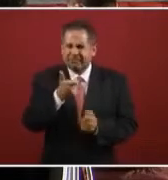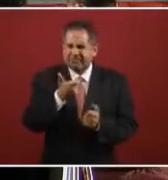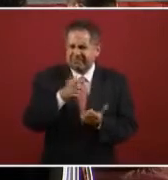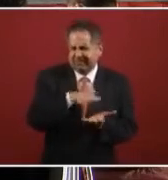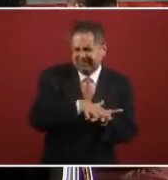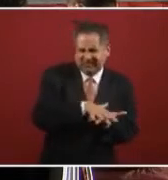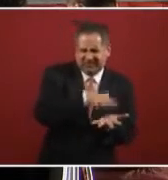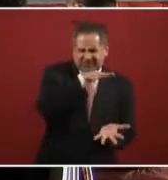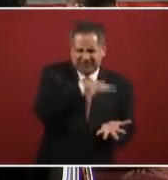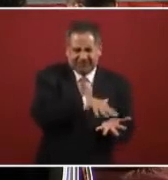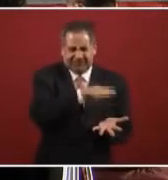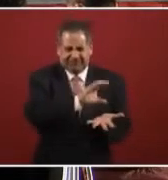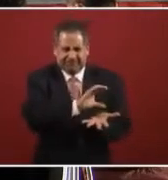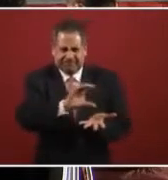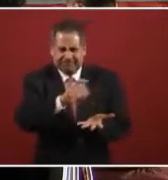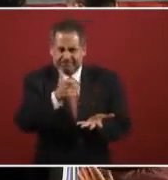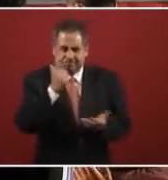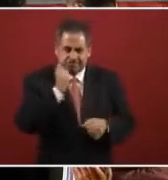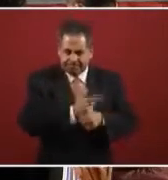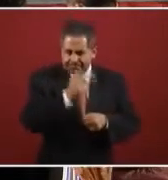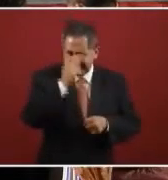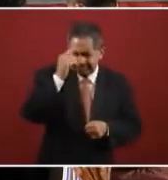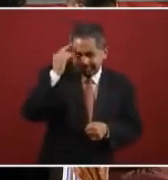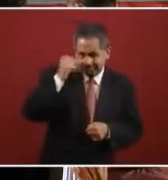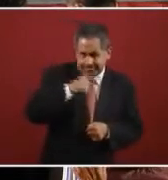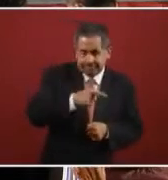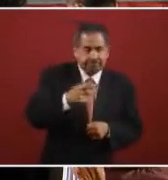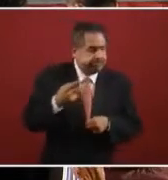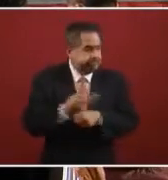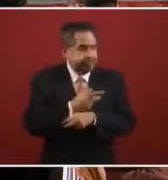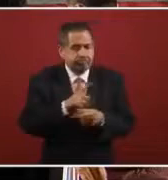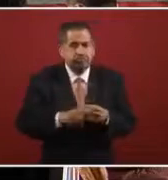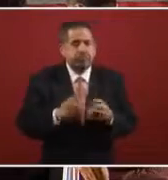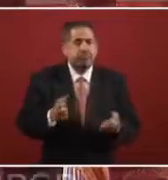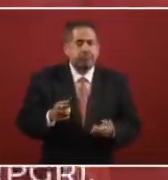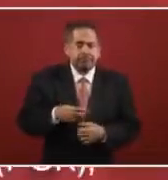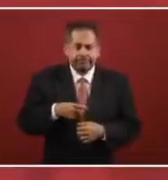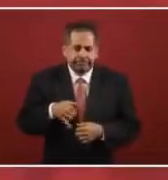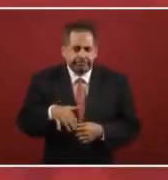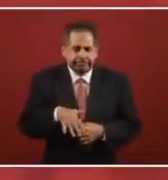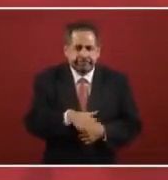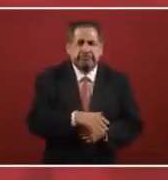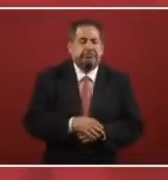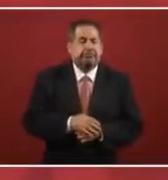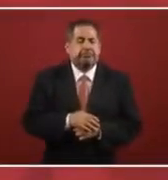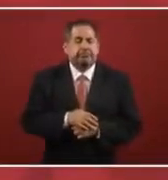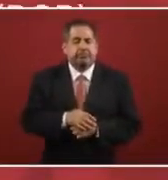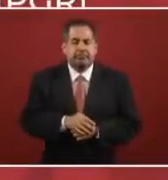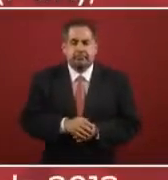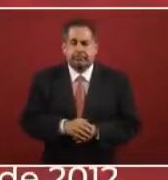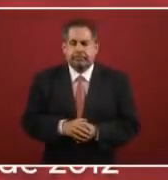So they are looking, they're writing there where the money went to.